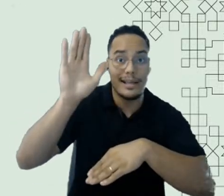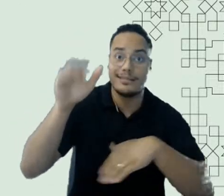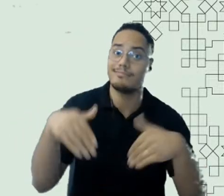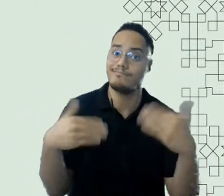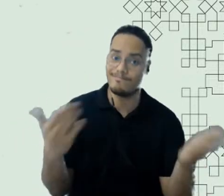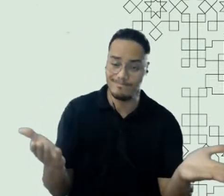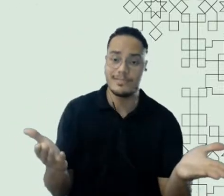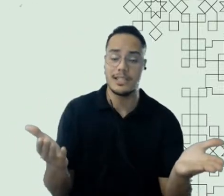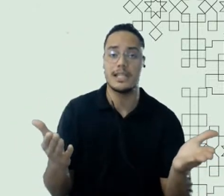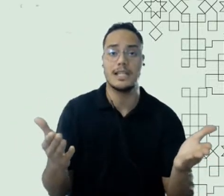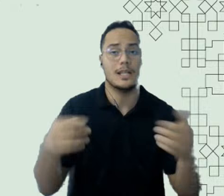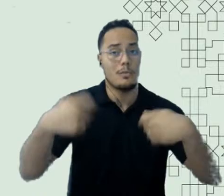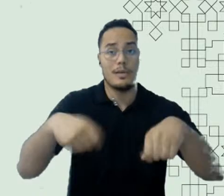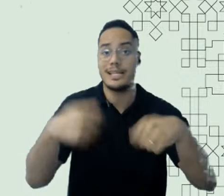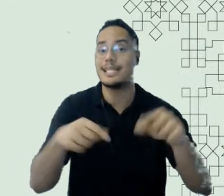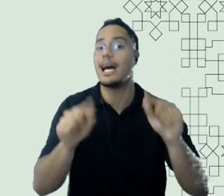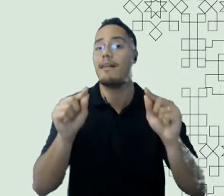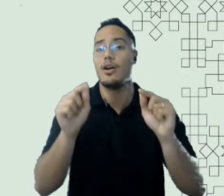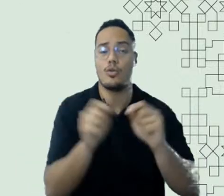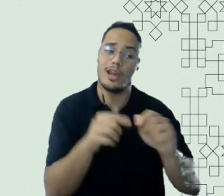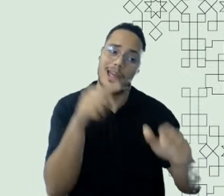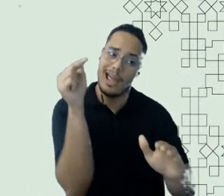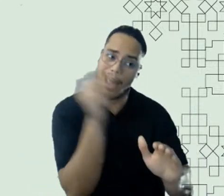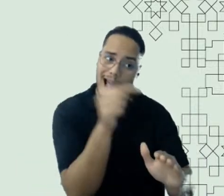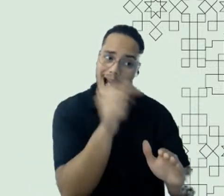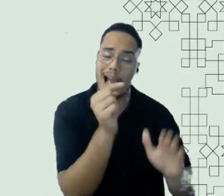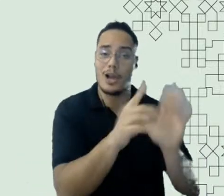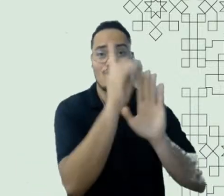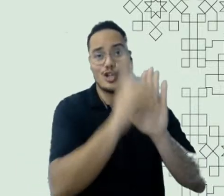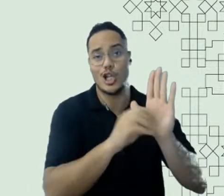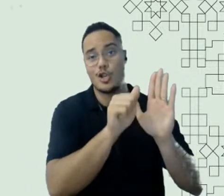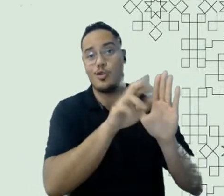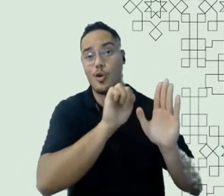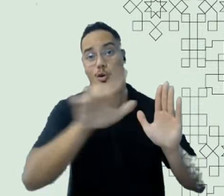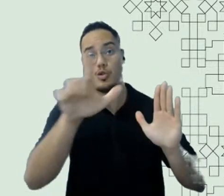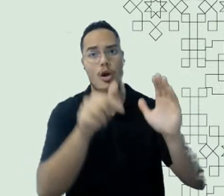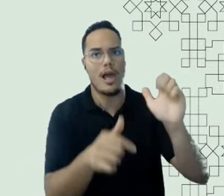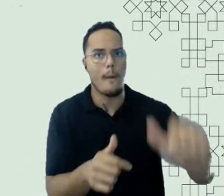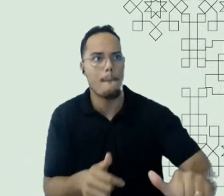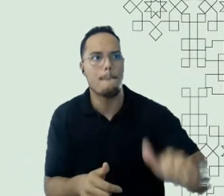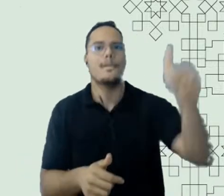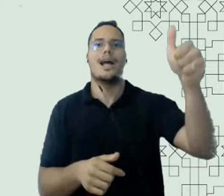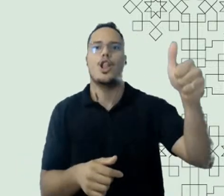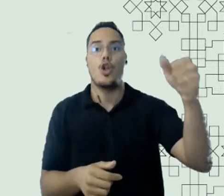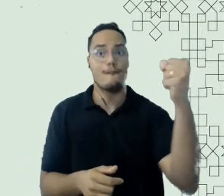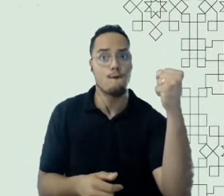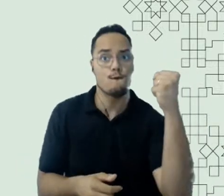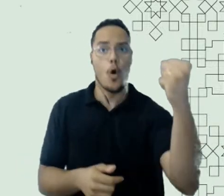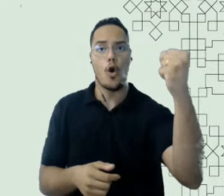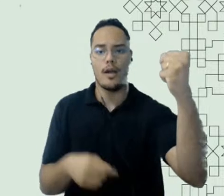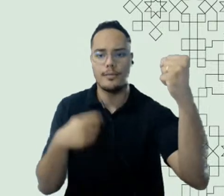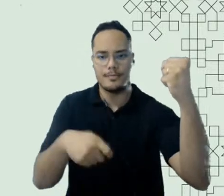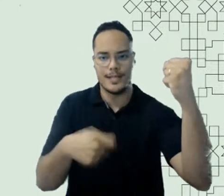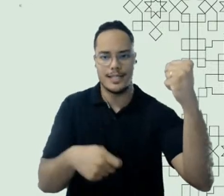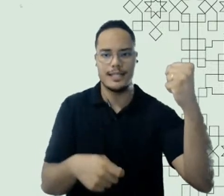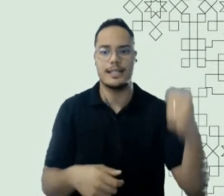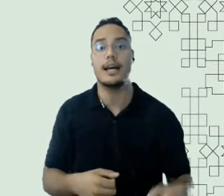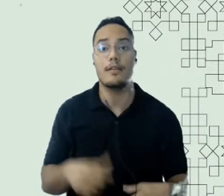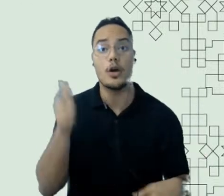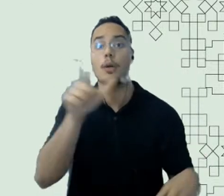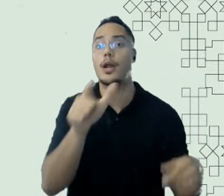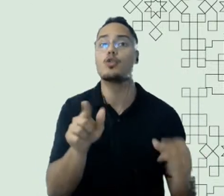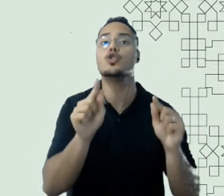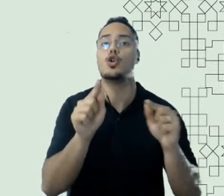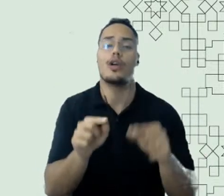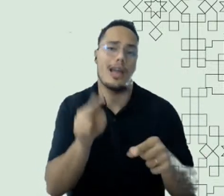to make it stronger by using technological measures of protection, by reducing copyright exception, etc. So